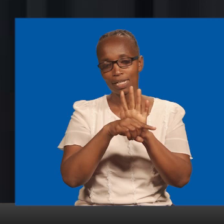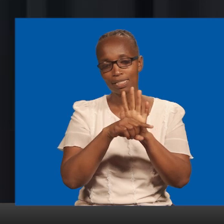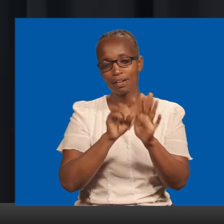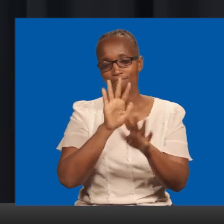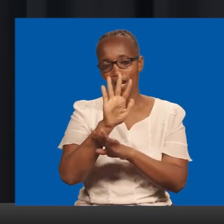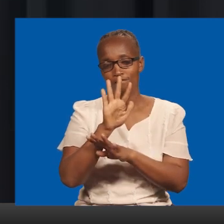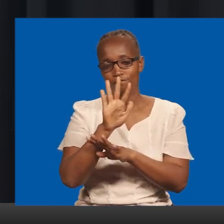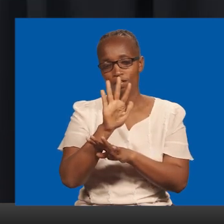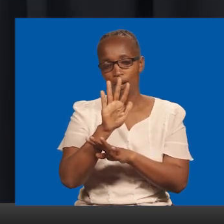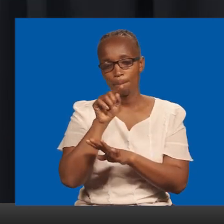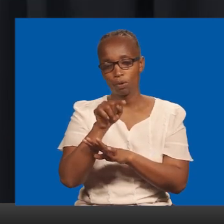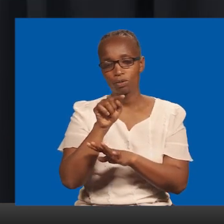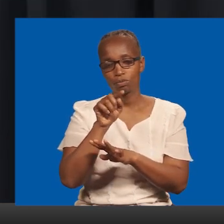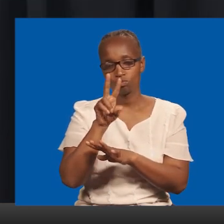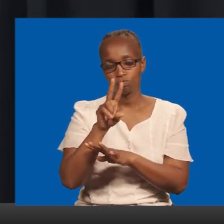2.5%.